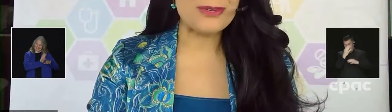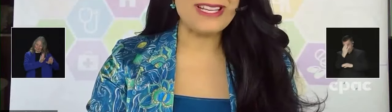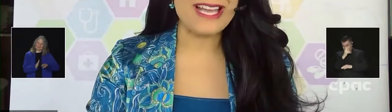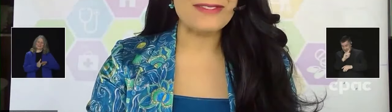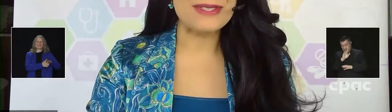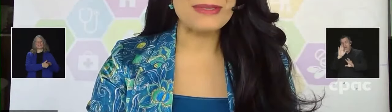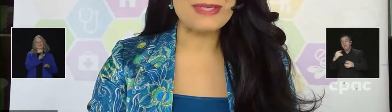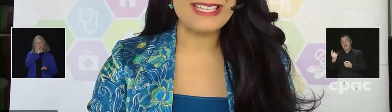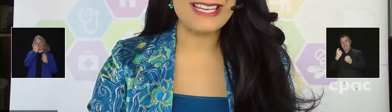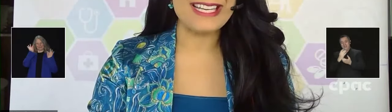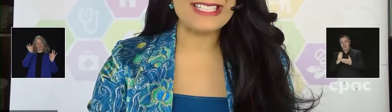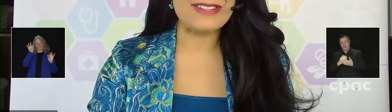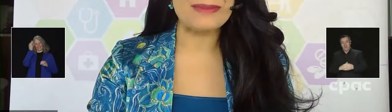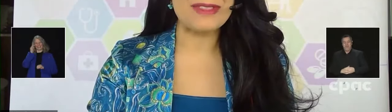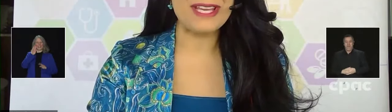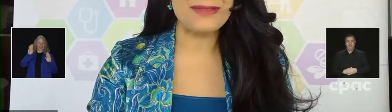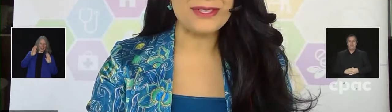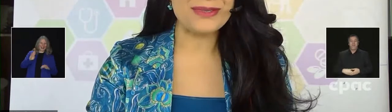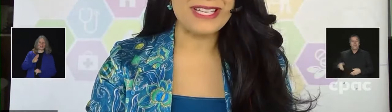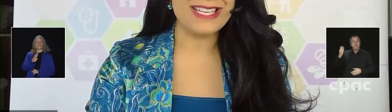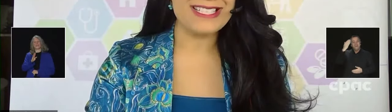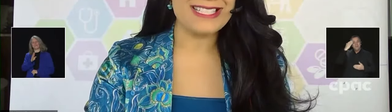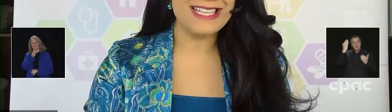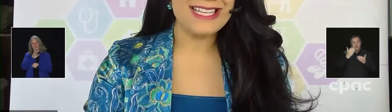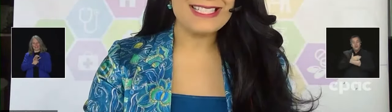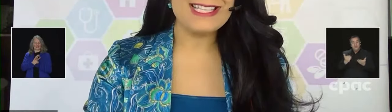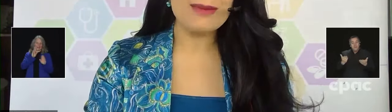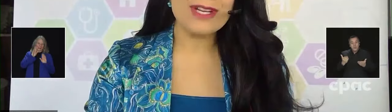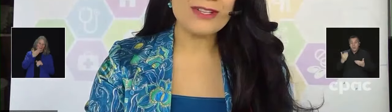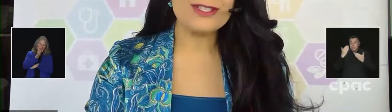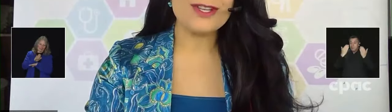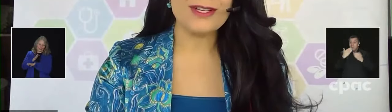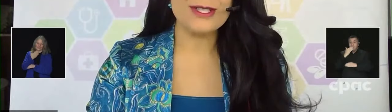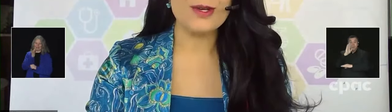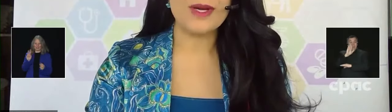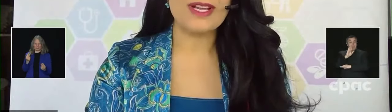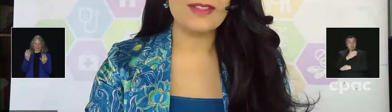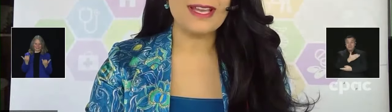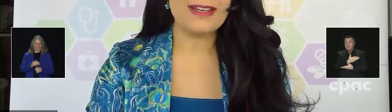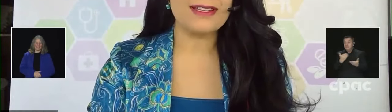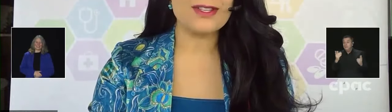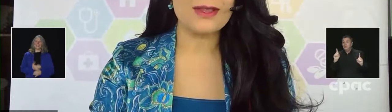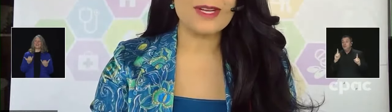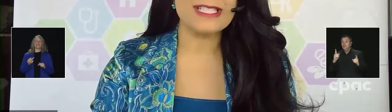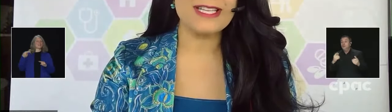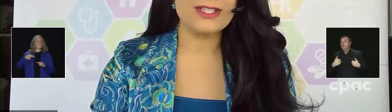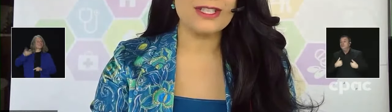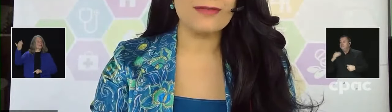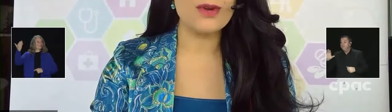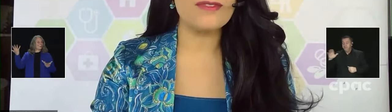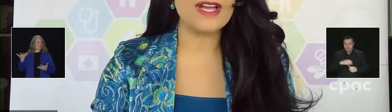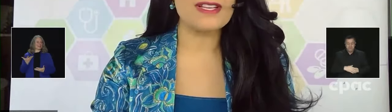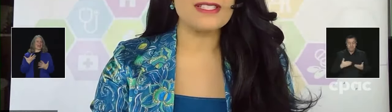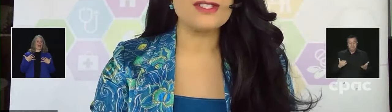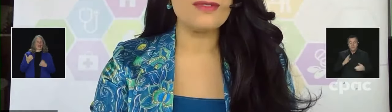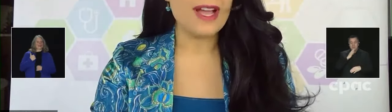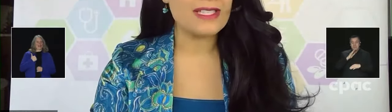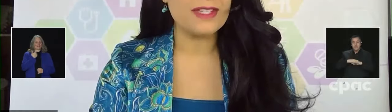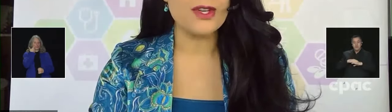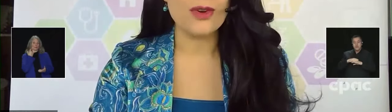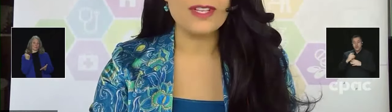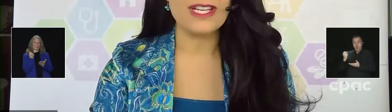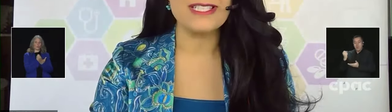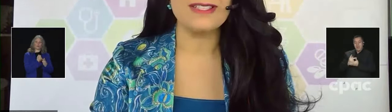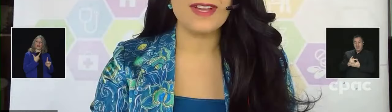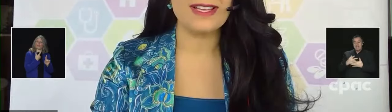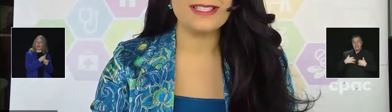Bonjour, good morning, afternoon to everyone. Thank you for joining us. Today, we're here to talk to you about Health Canada's authorization of Novavax's